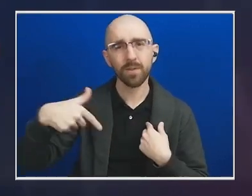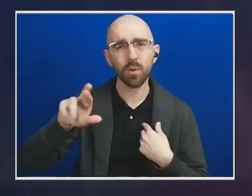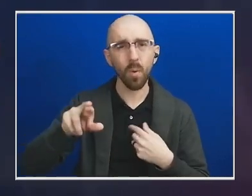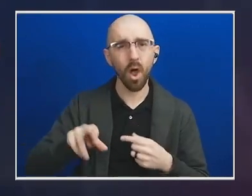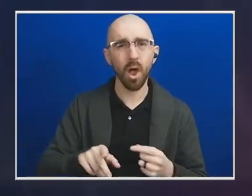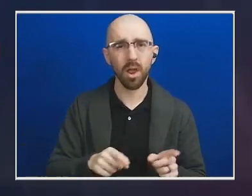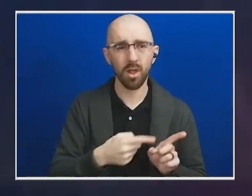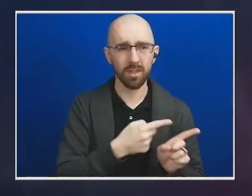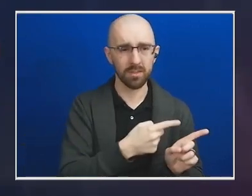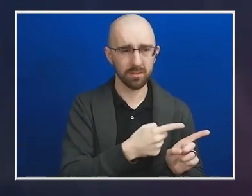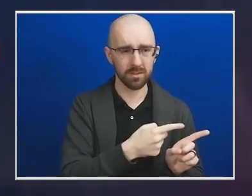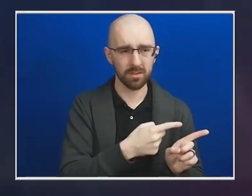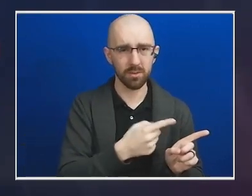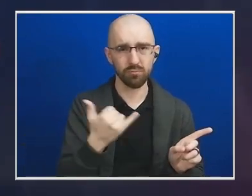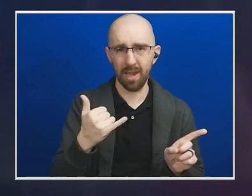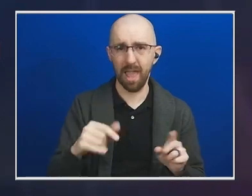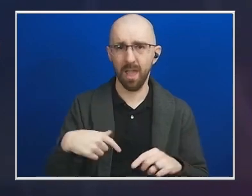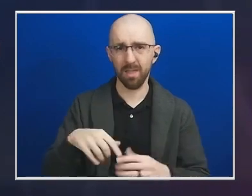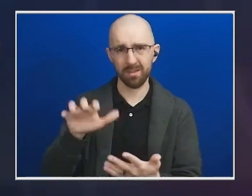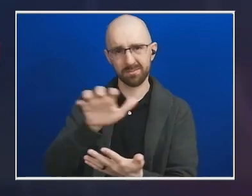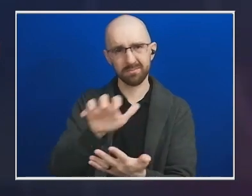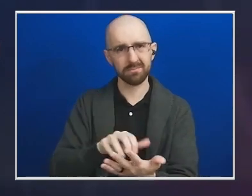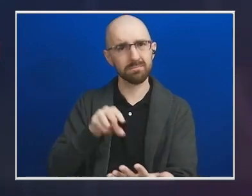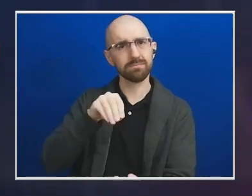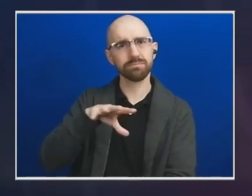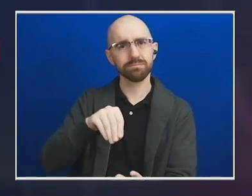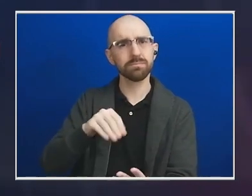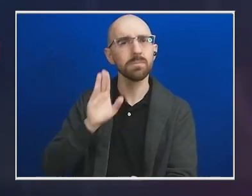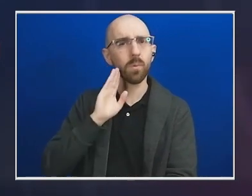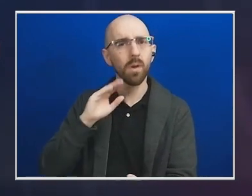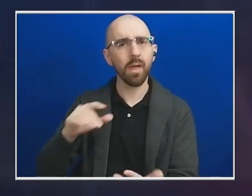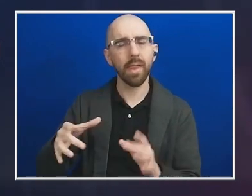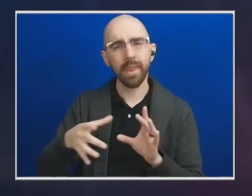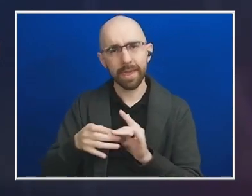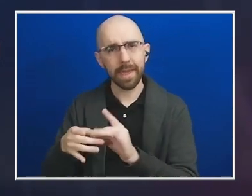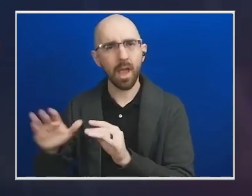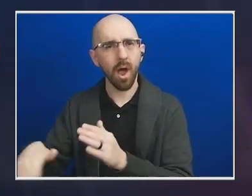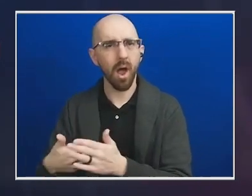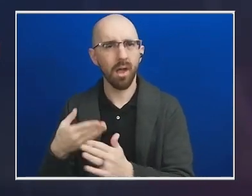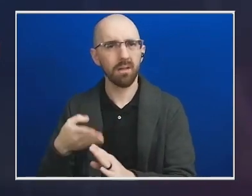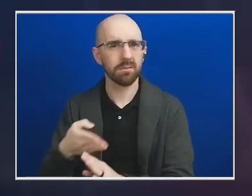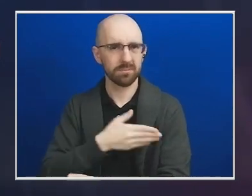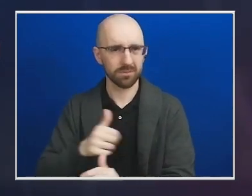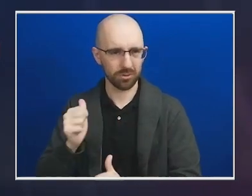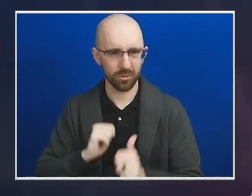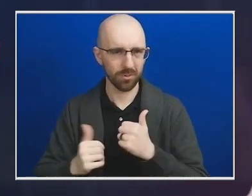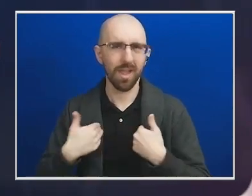Just scan it. It will take you to links of all our previous shows. Have a great day.